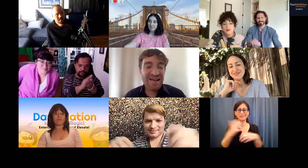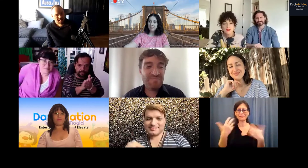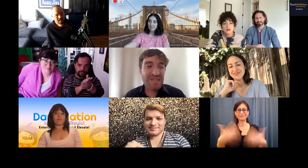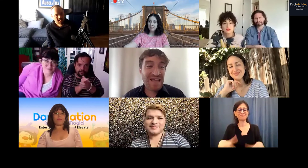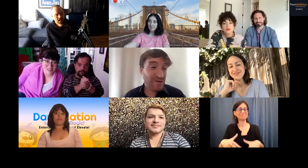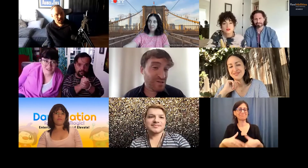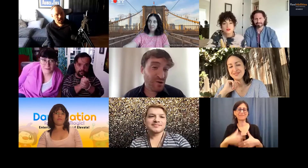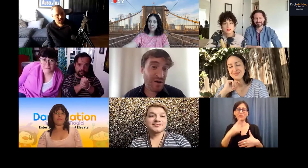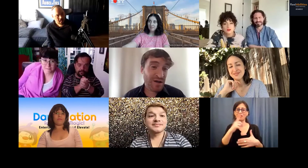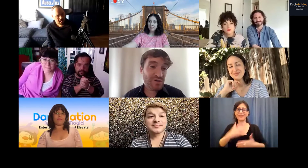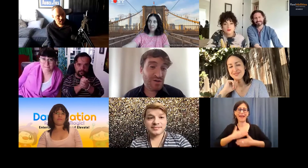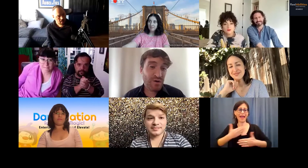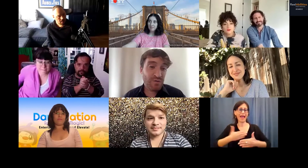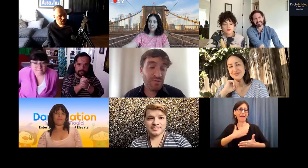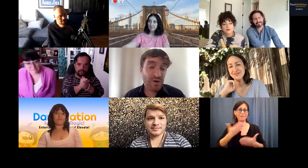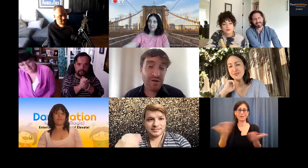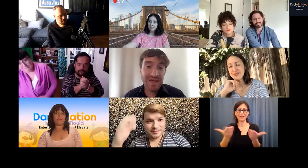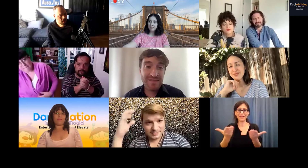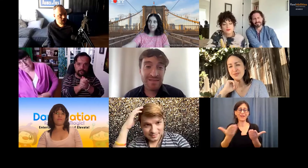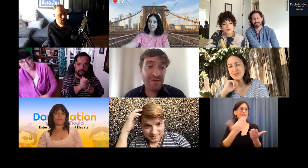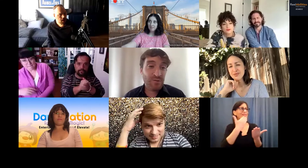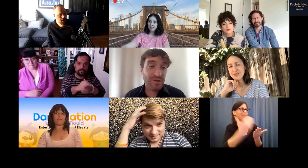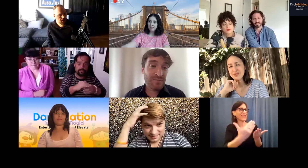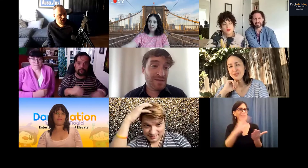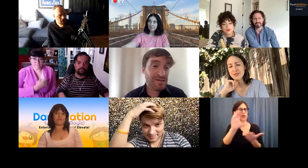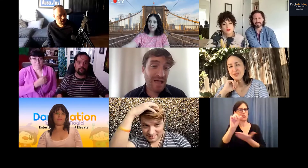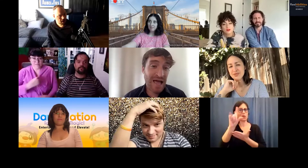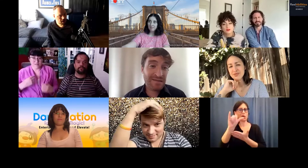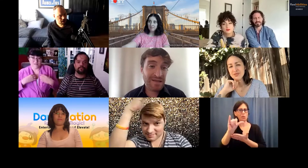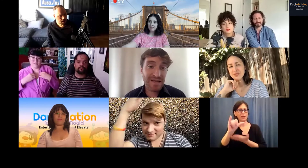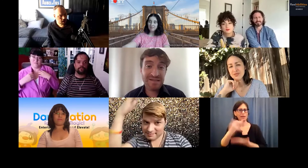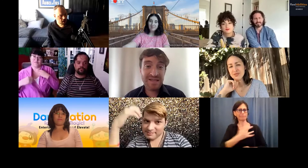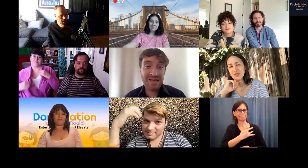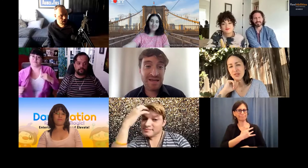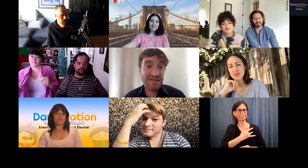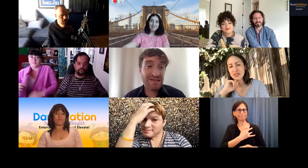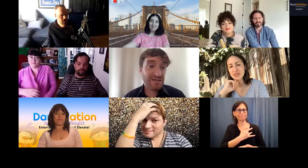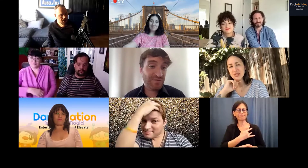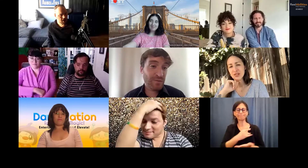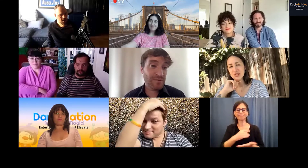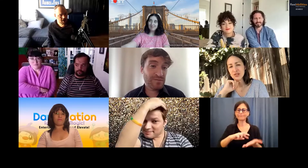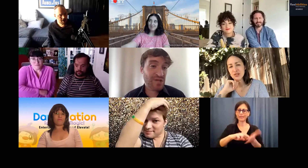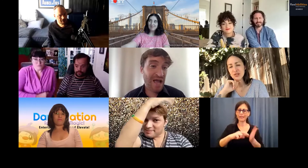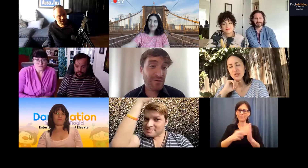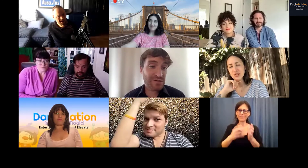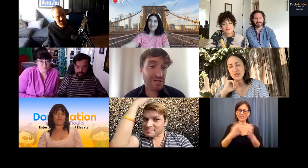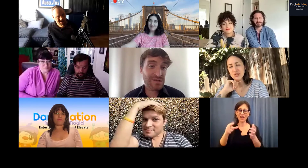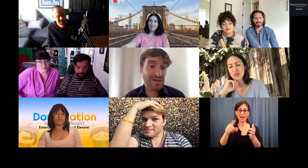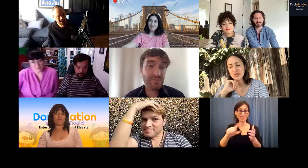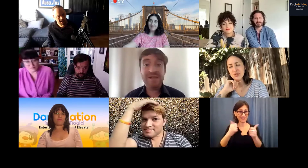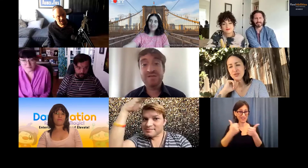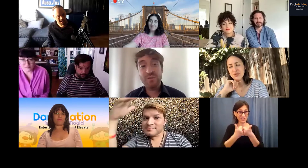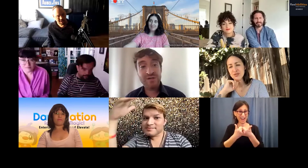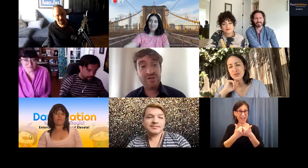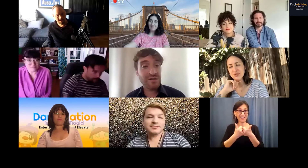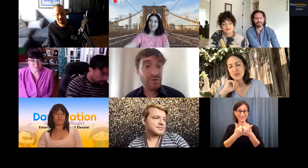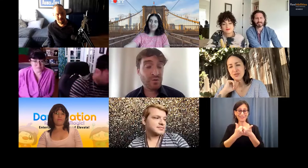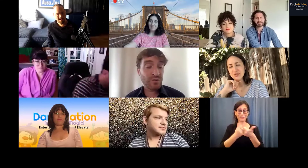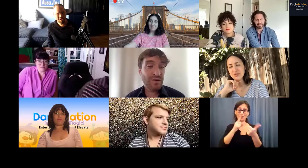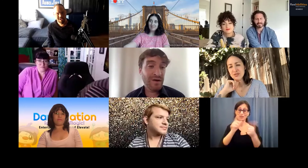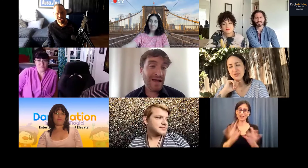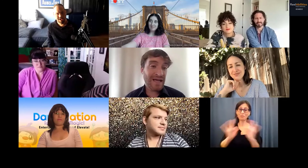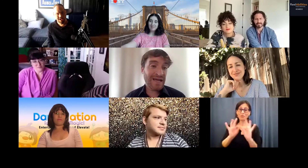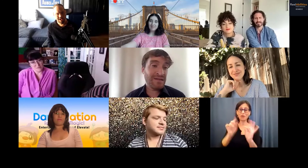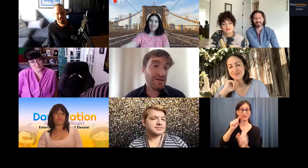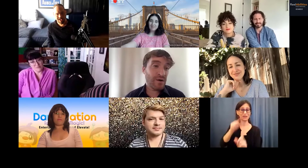Well, thank you so much. You know, Cody, that really means a lot that that this film challenge has meant so much